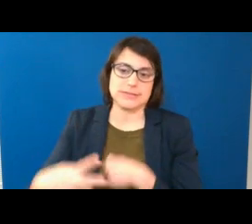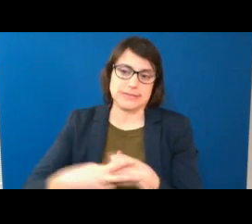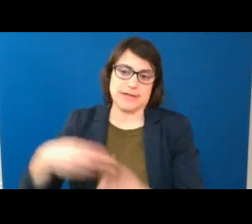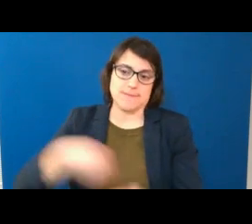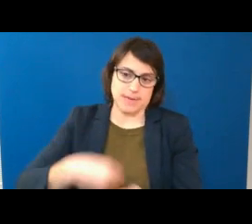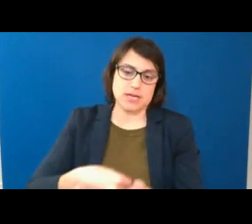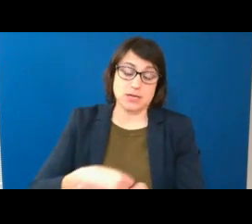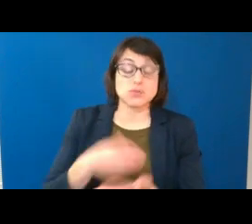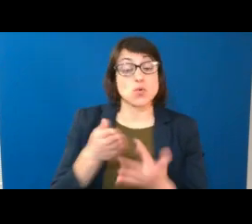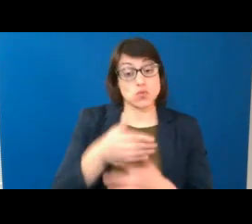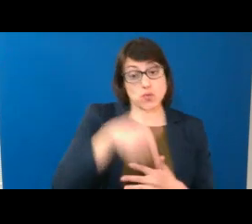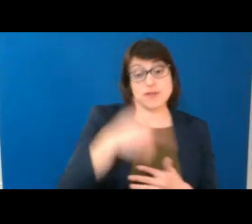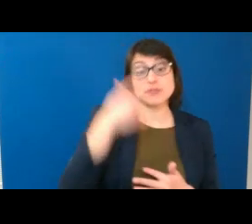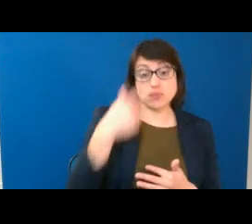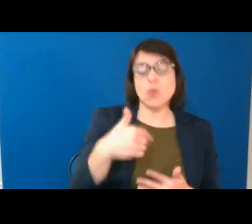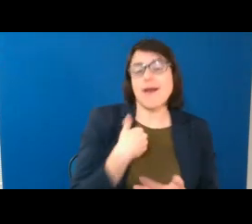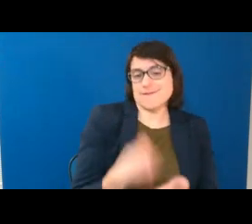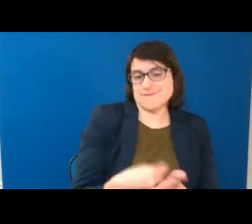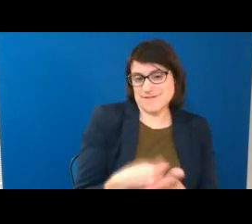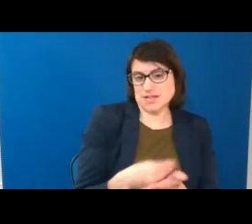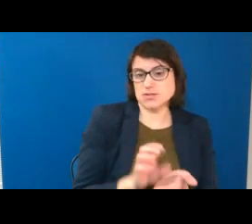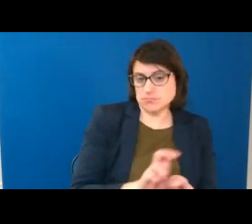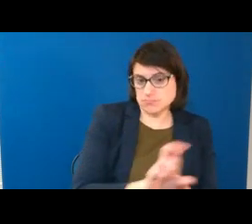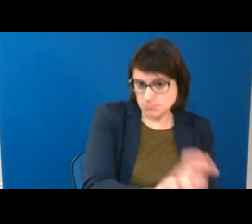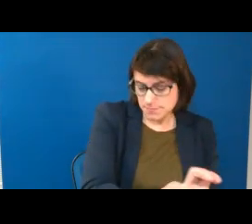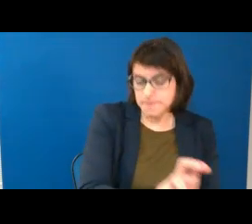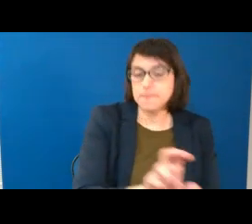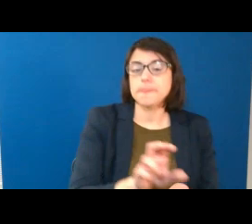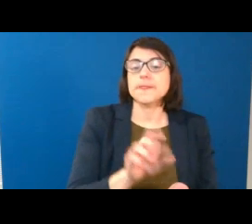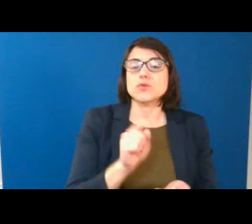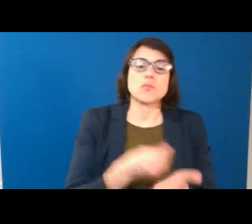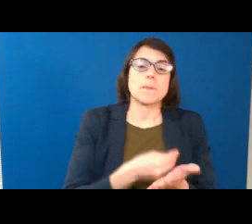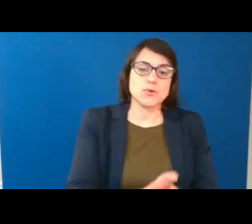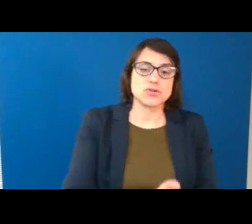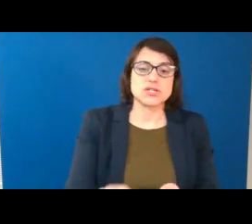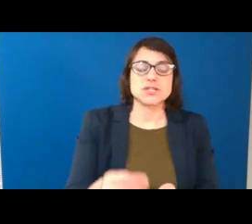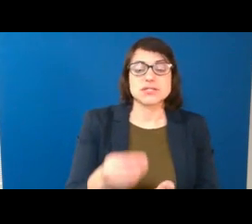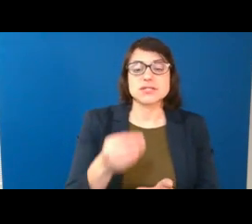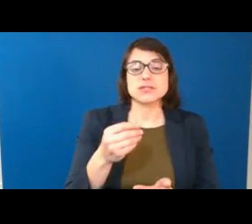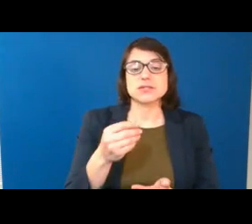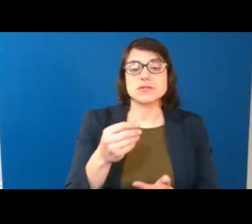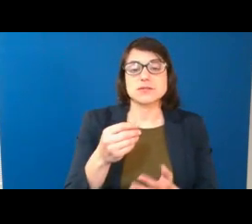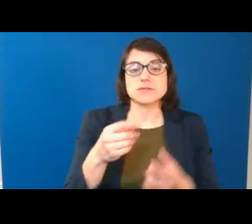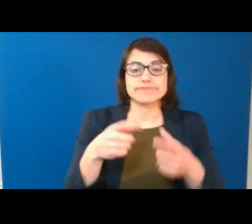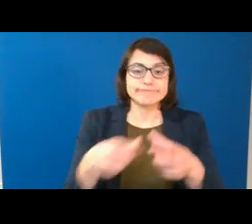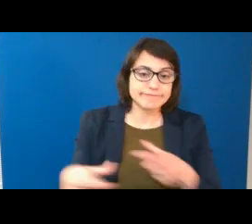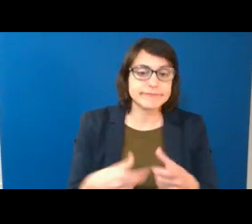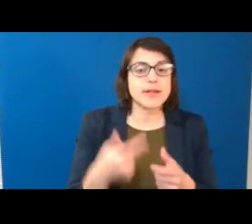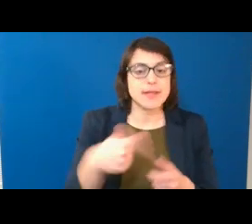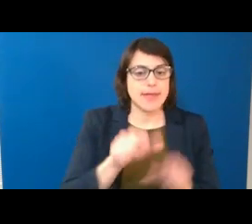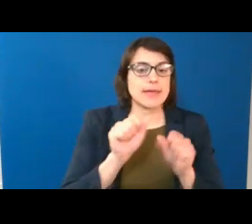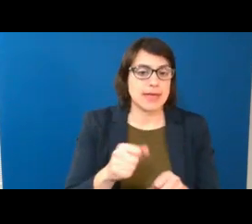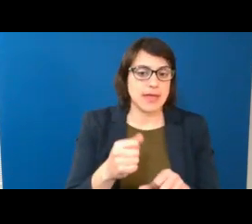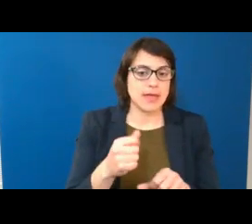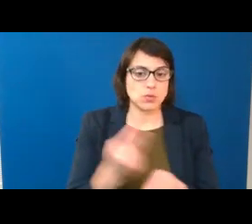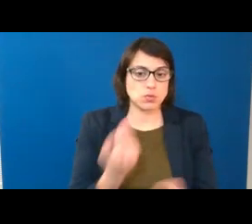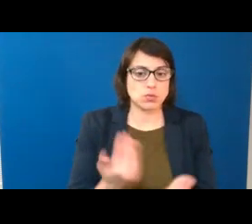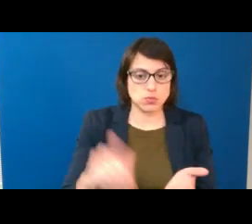help them get started purchasing some of those reusables or you know, other infrastructure like a water refill